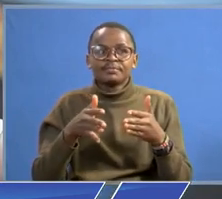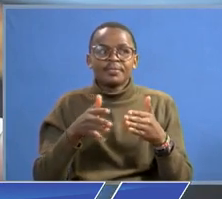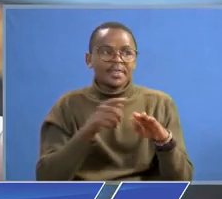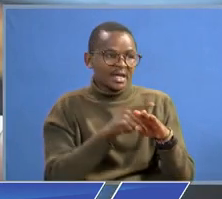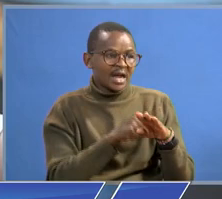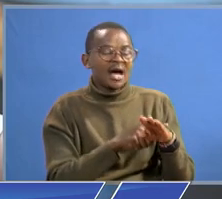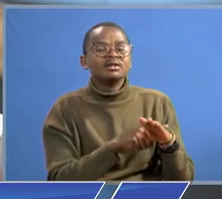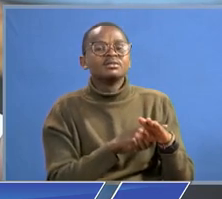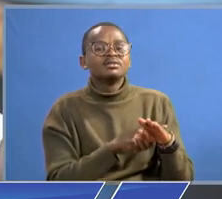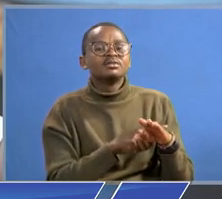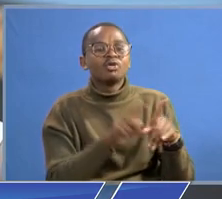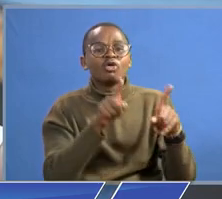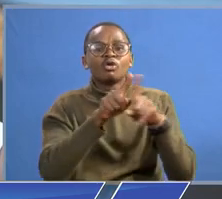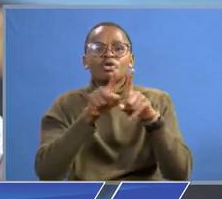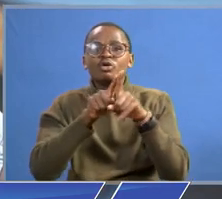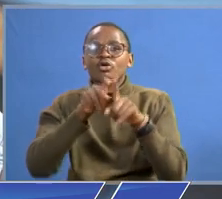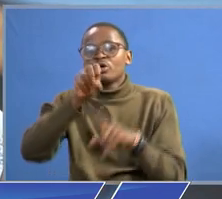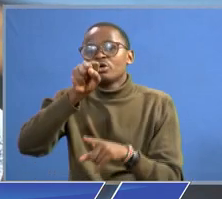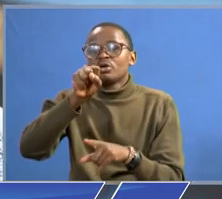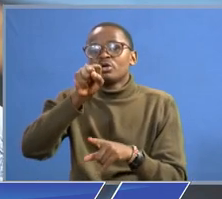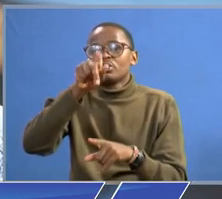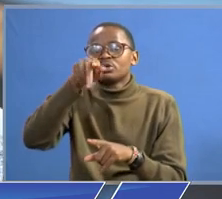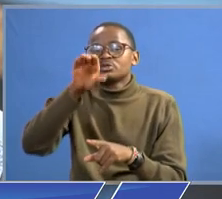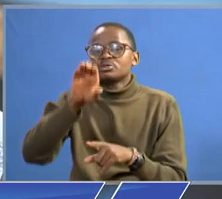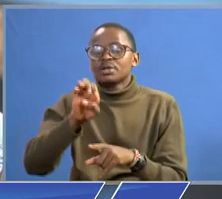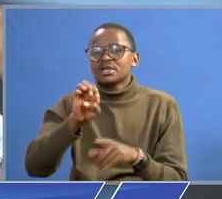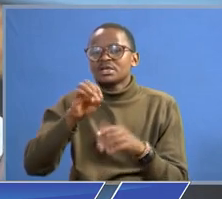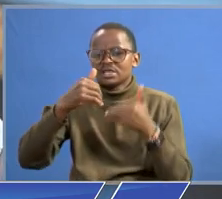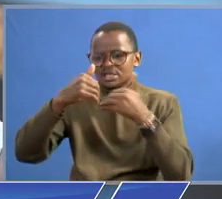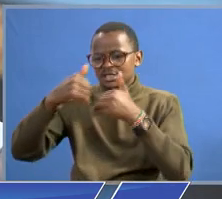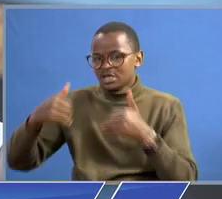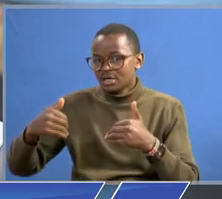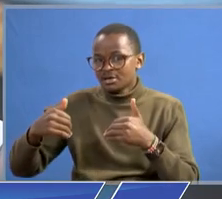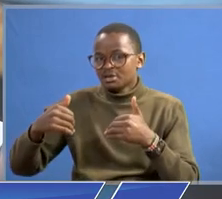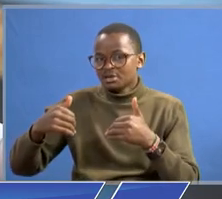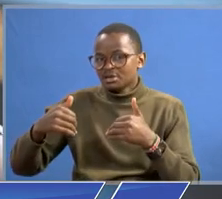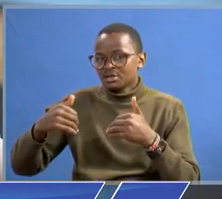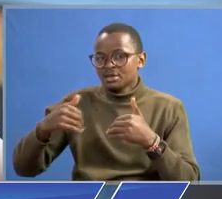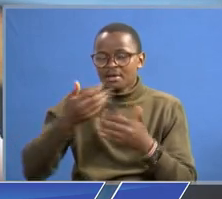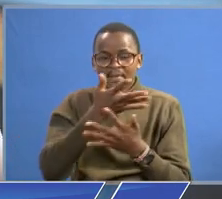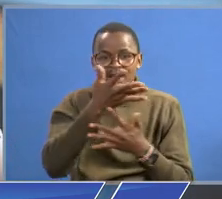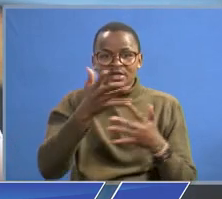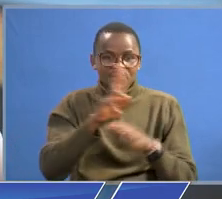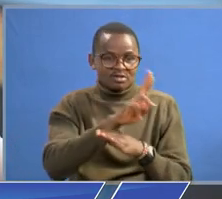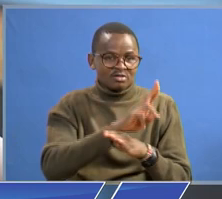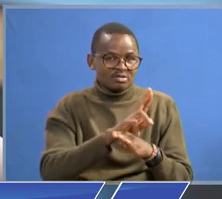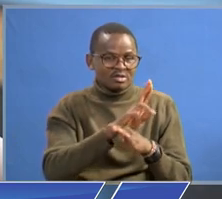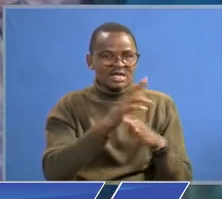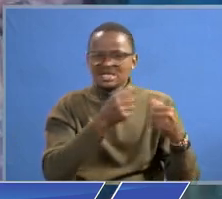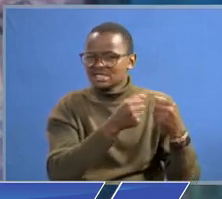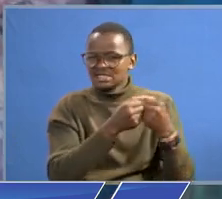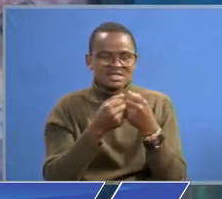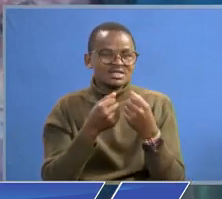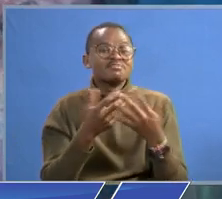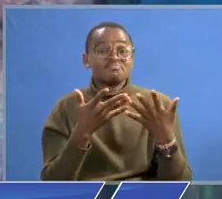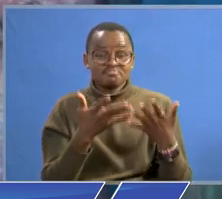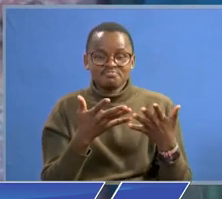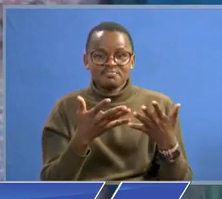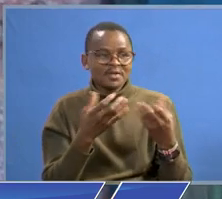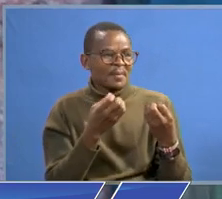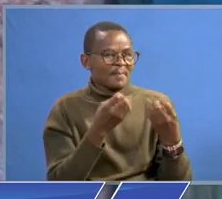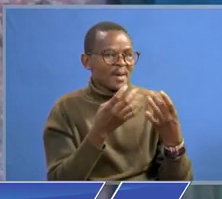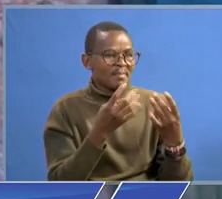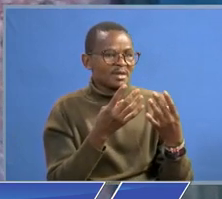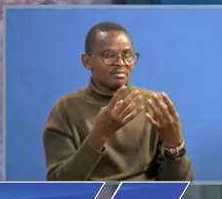Time and also space. And sometimes materials to use. That's not the most challenges. As